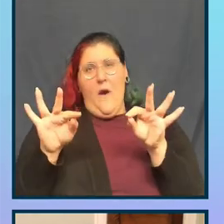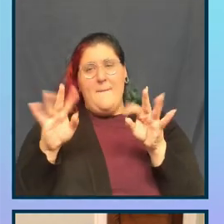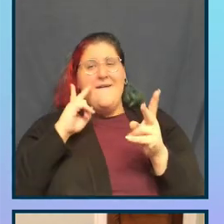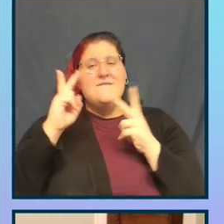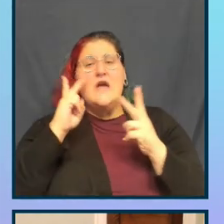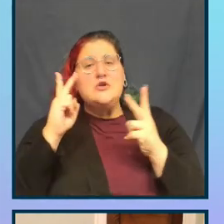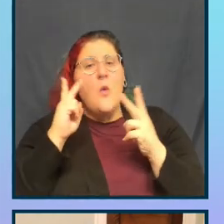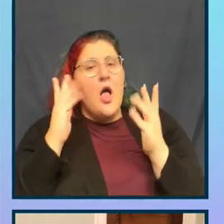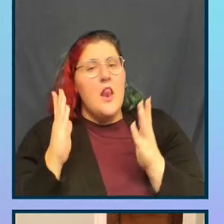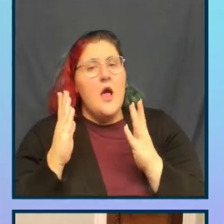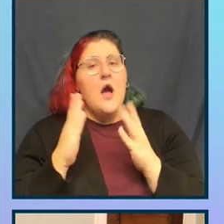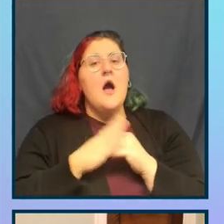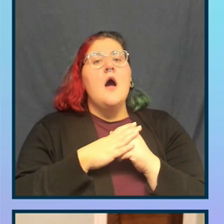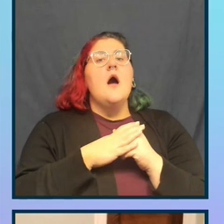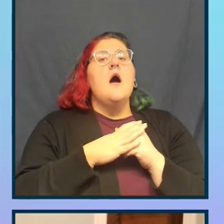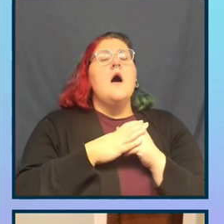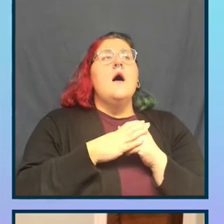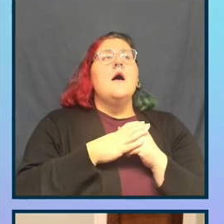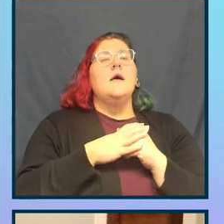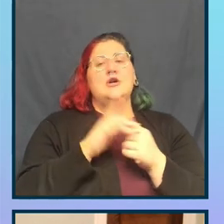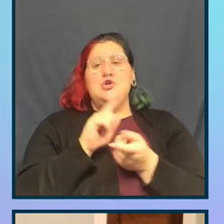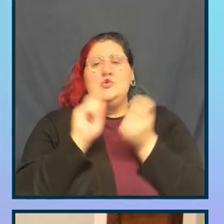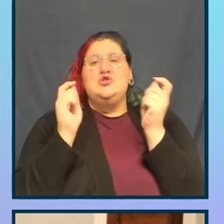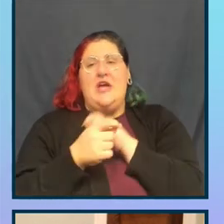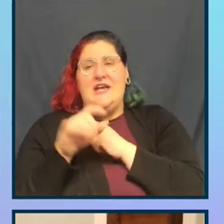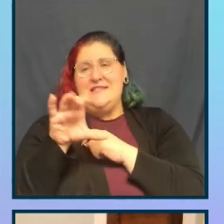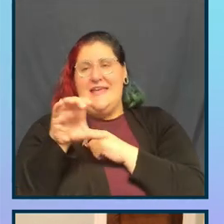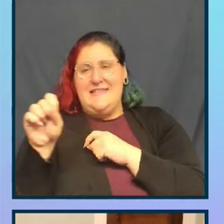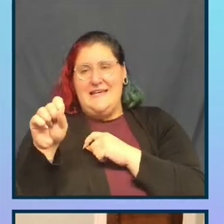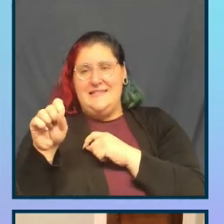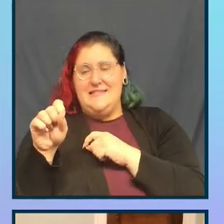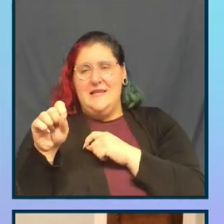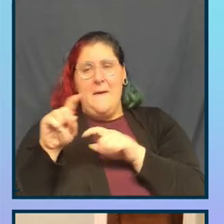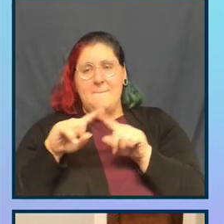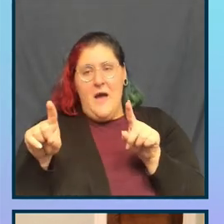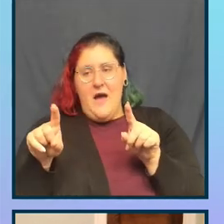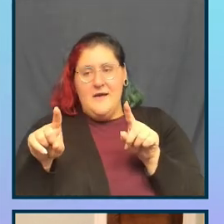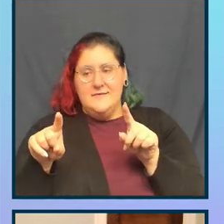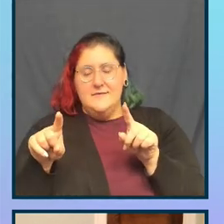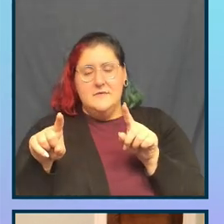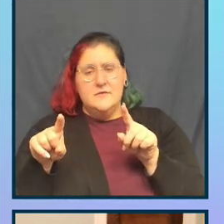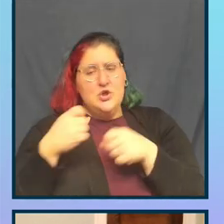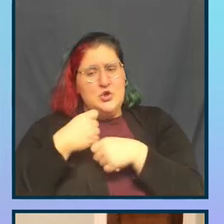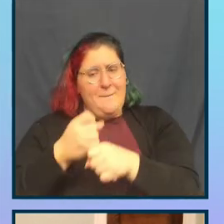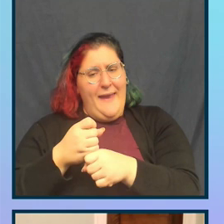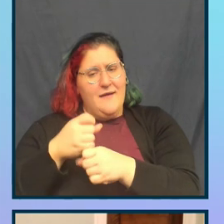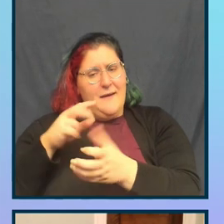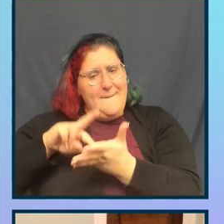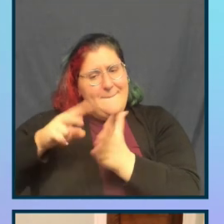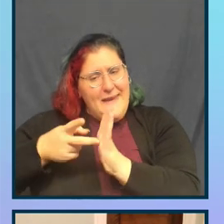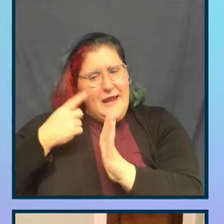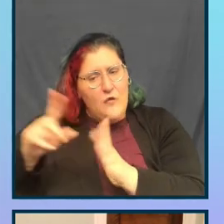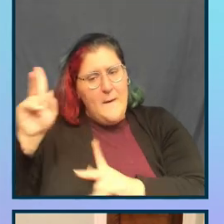defaults, you begin to create new context and meaning, but only for your visual users. More often than not,